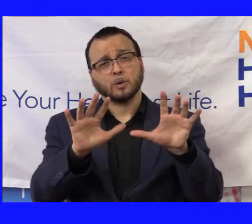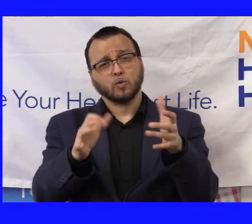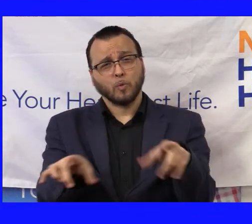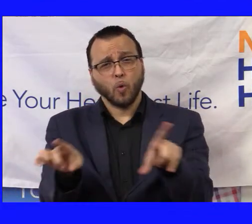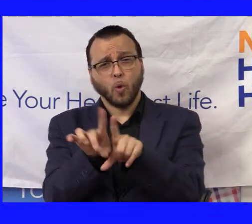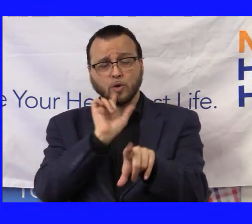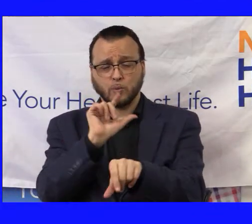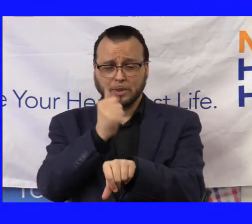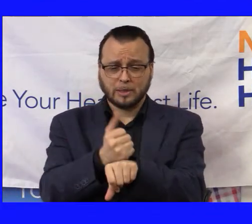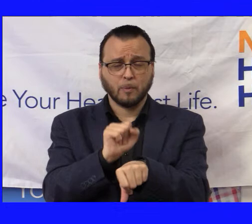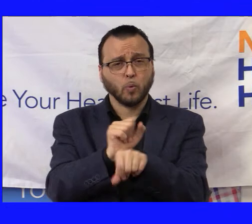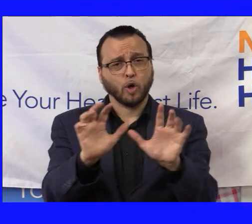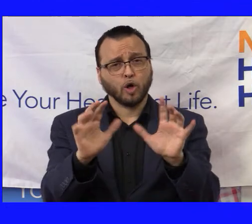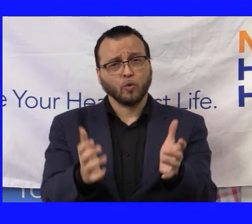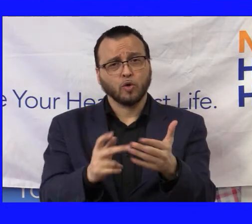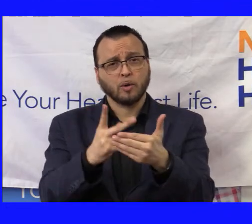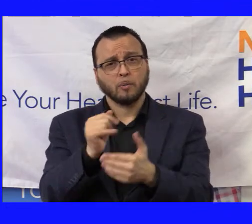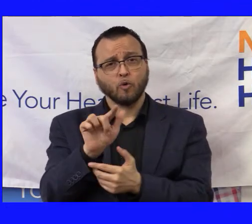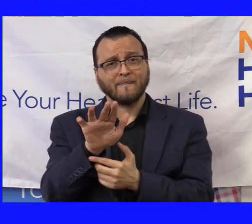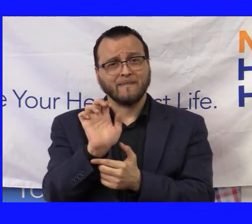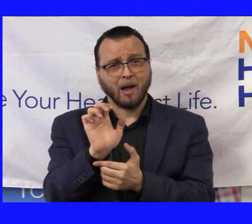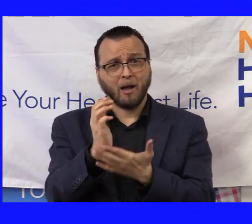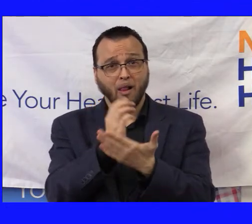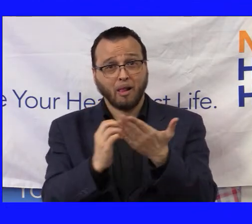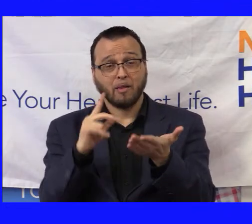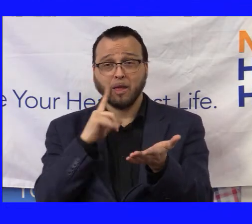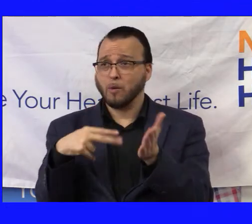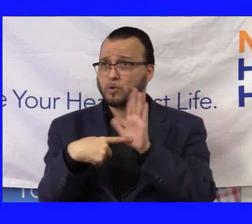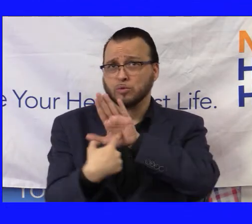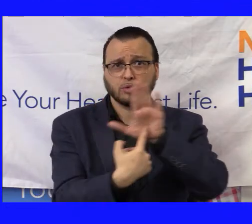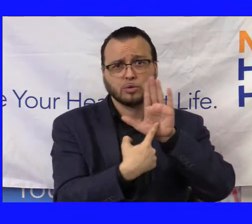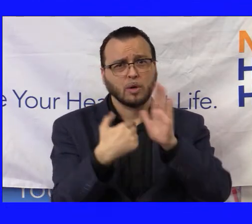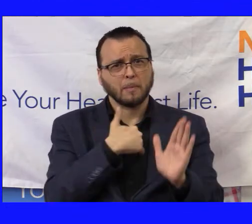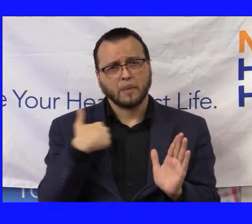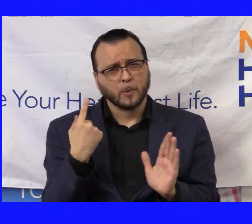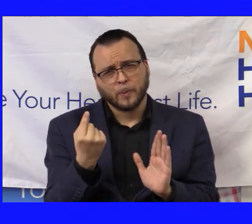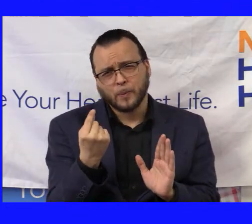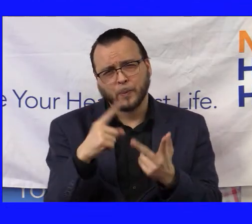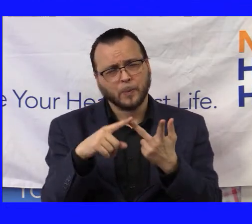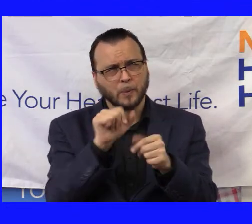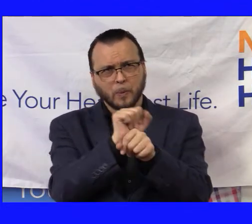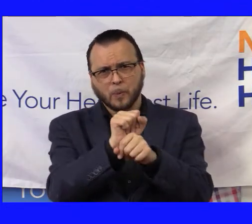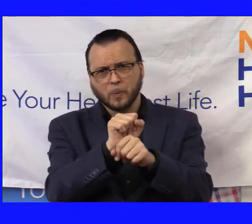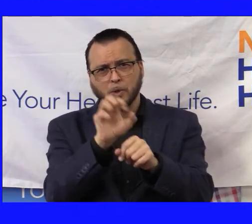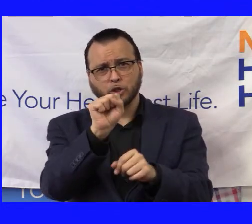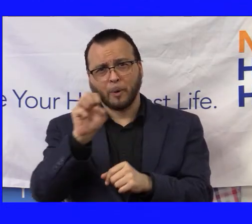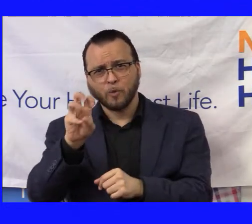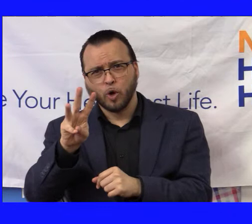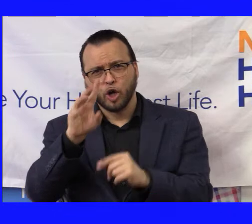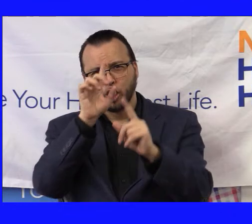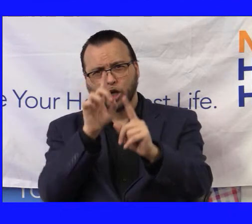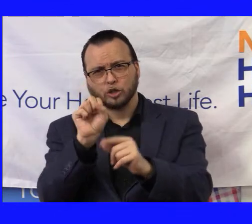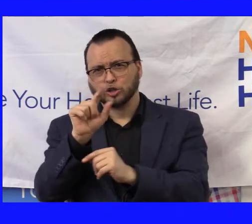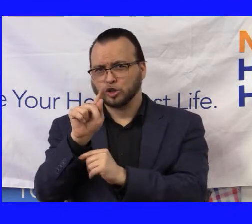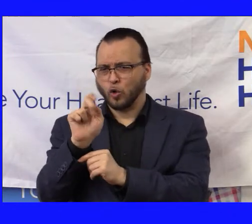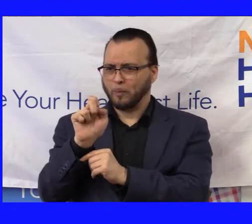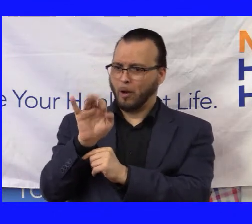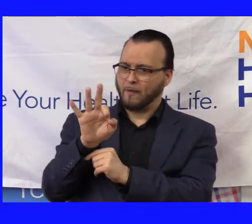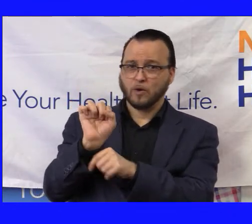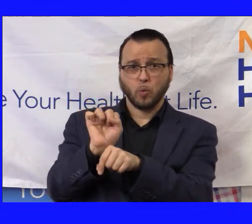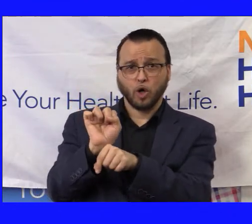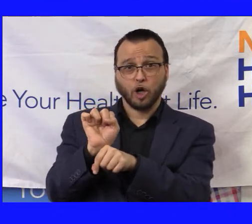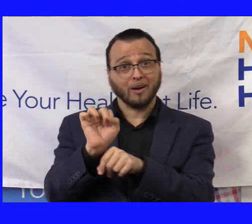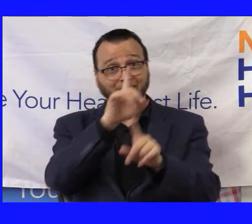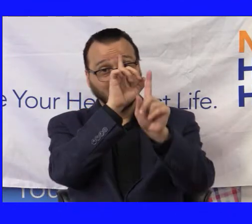group profiles that will entail membership, roles, scope of work, and objectives. And I also want to report that